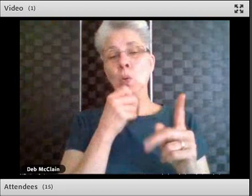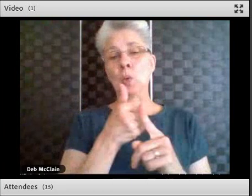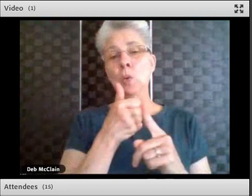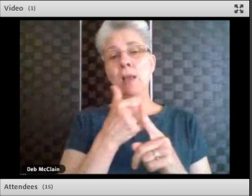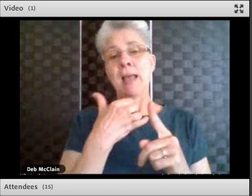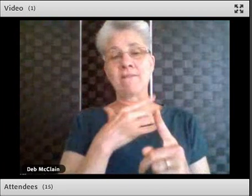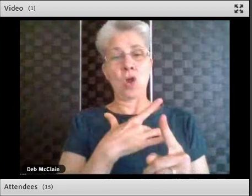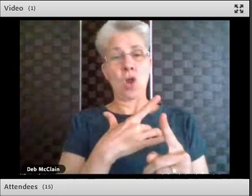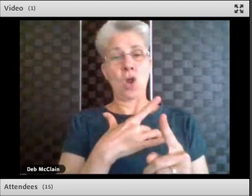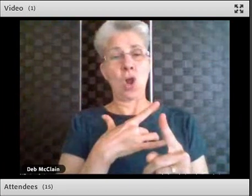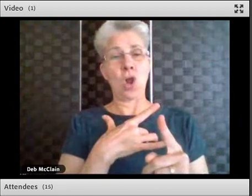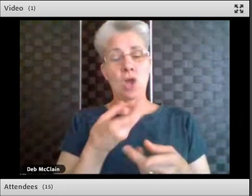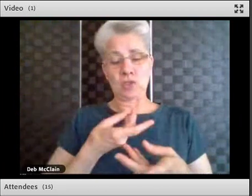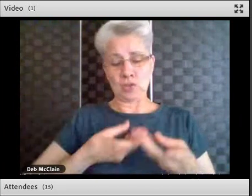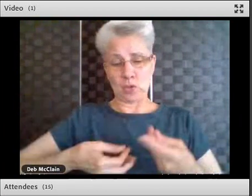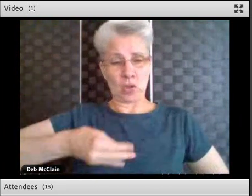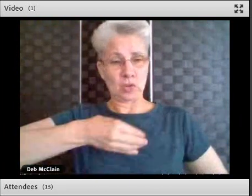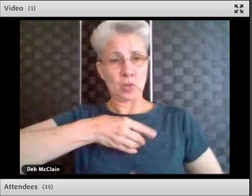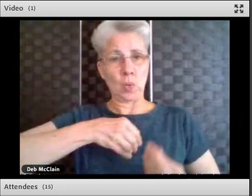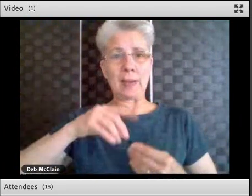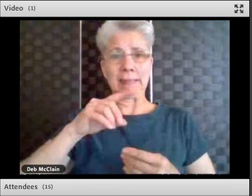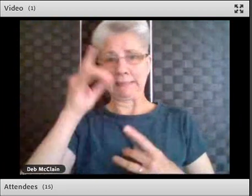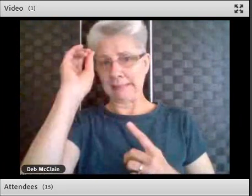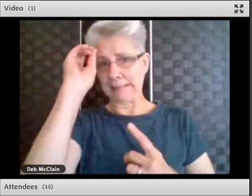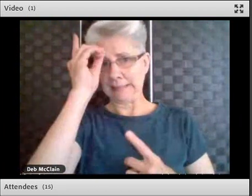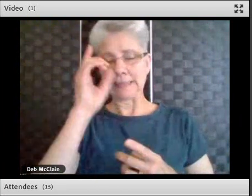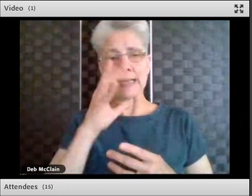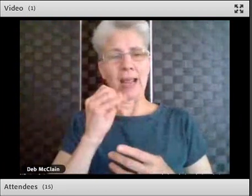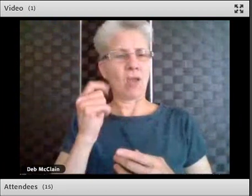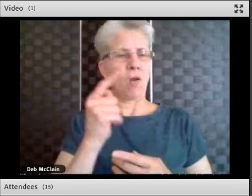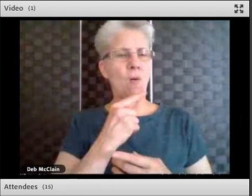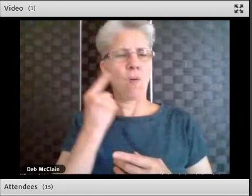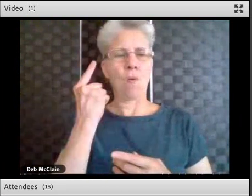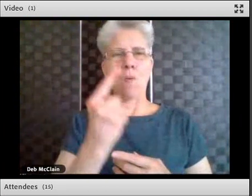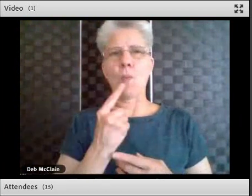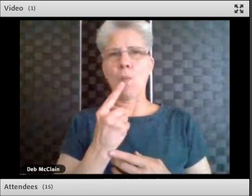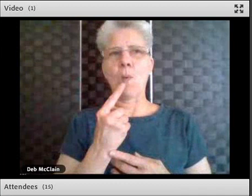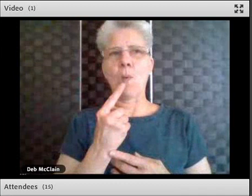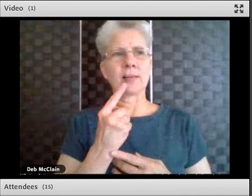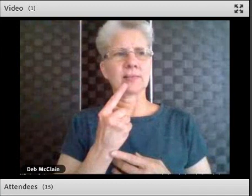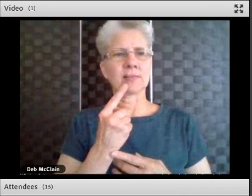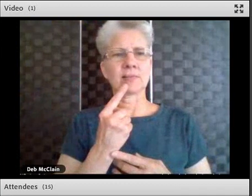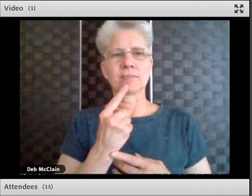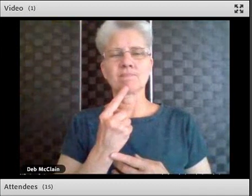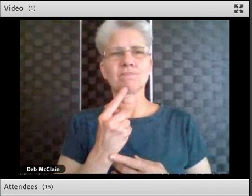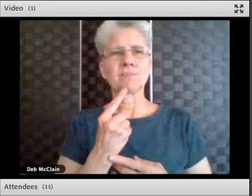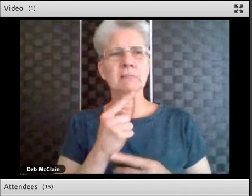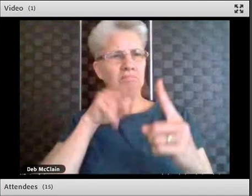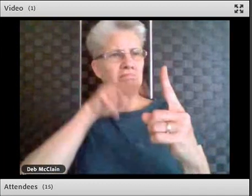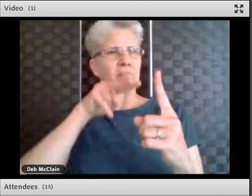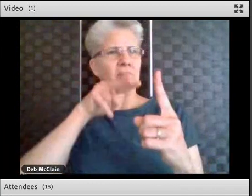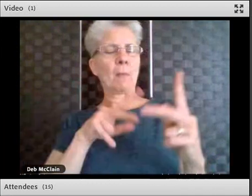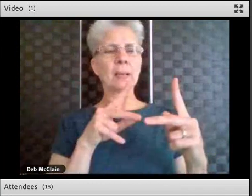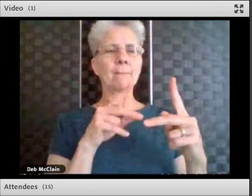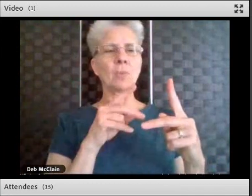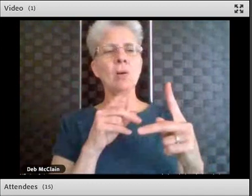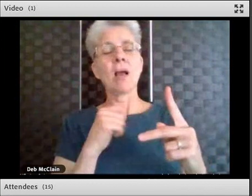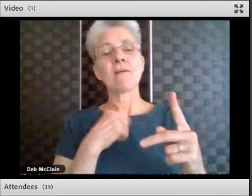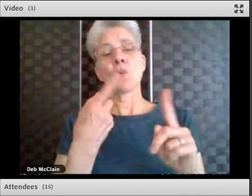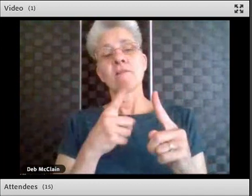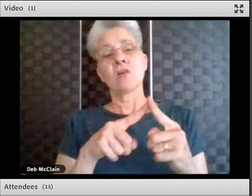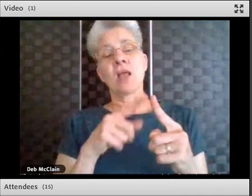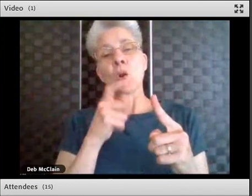have heart and circulatory diseases, and they always seem to catch grief from people. I have a